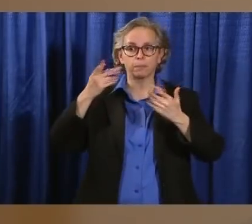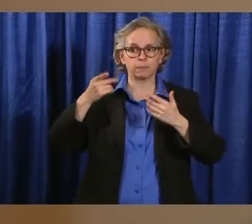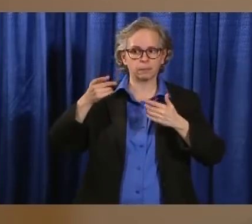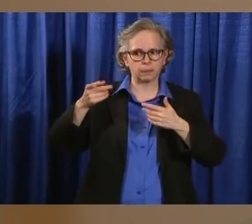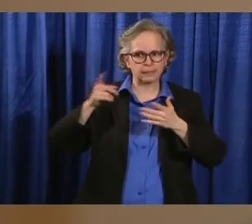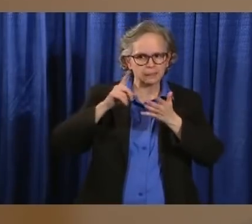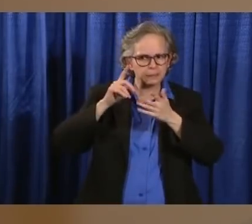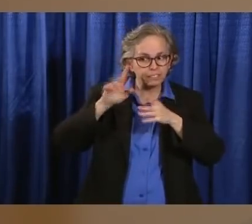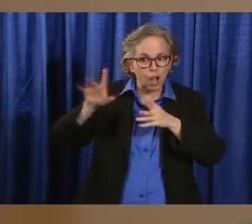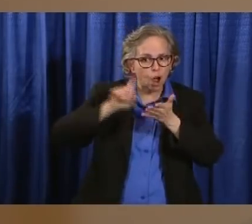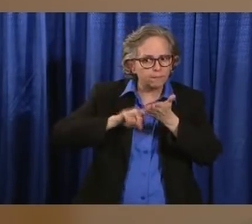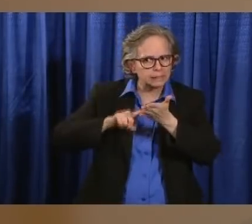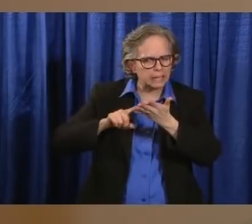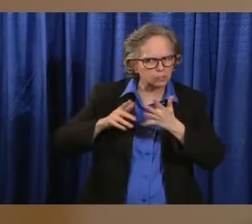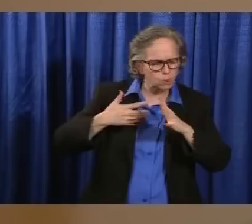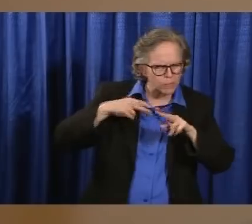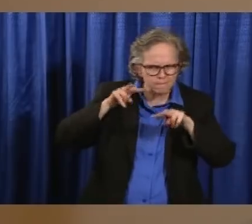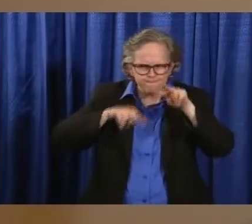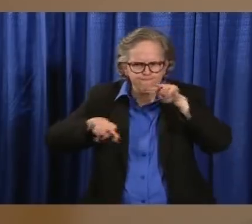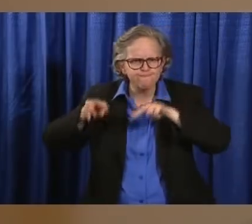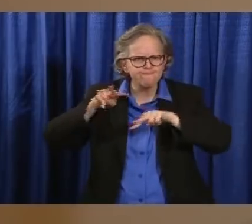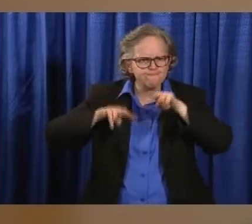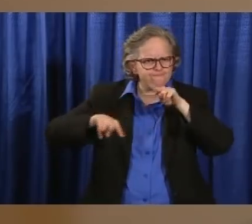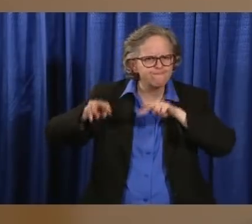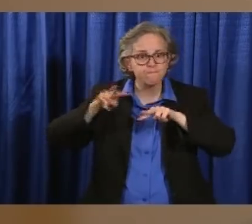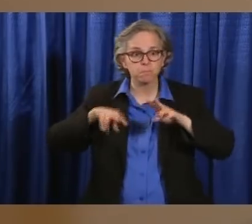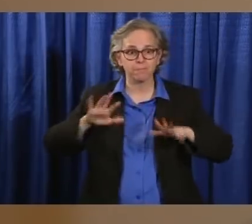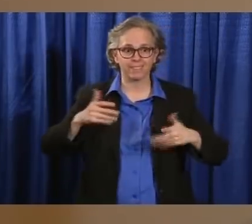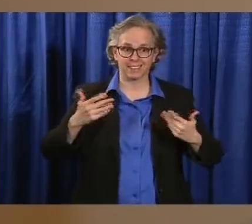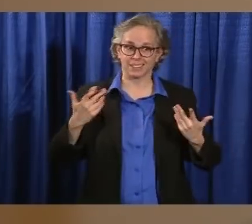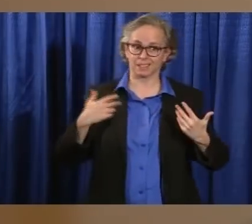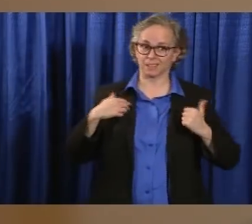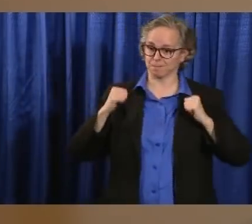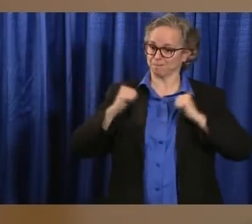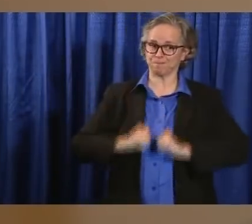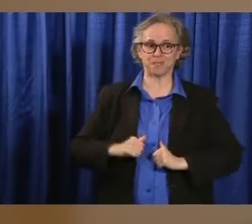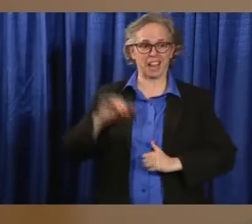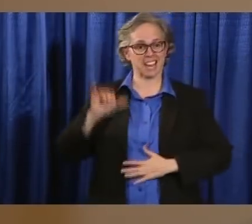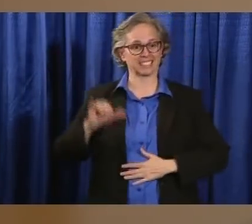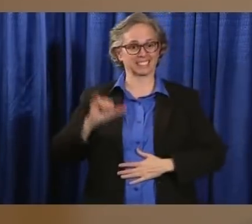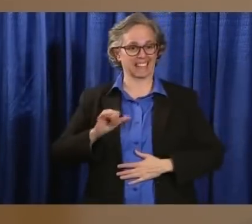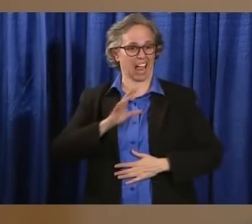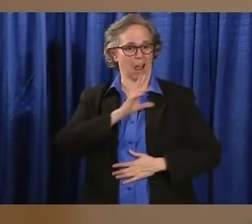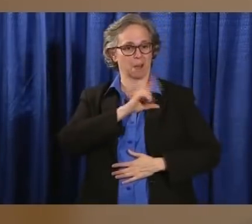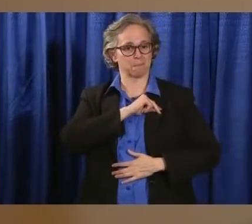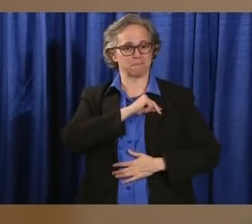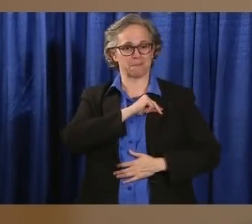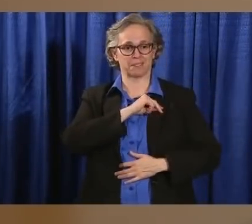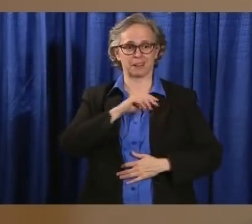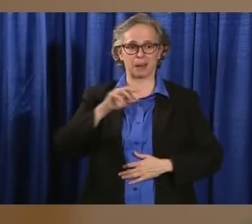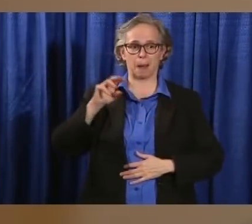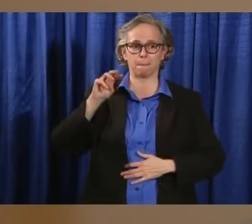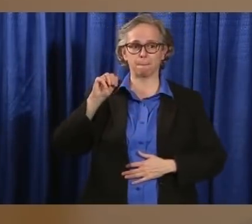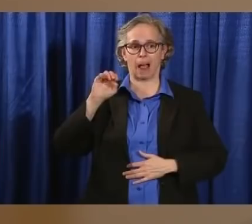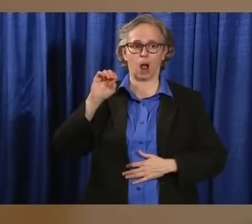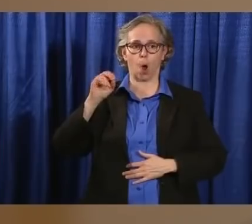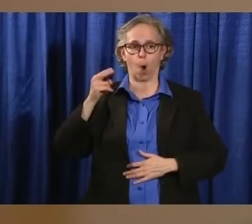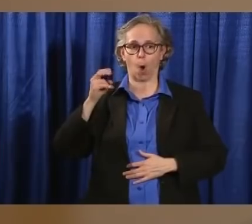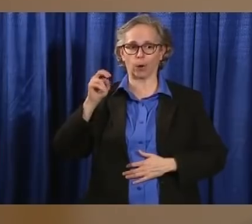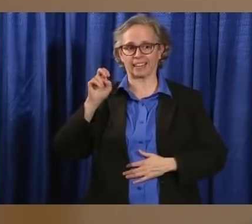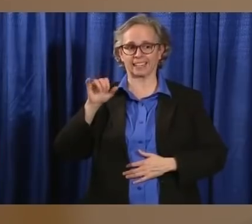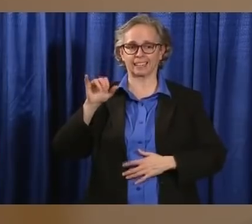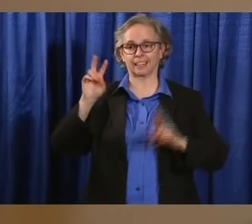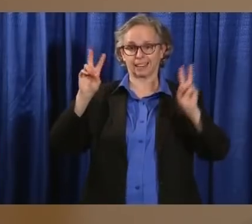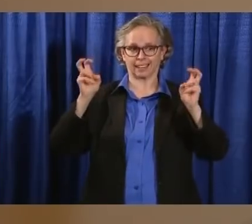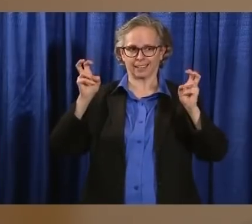which is Trumbull and Mahoning, as you know, pin for a reason today, because I know they're being very hard hit there,